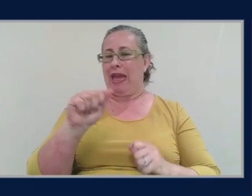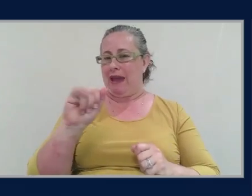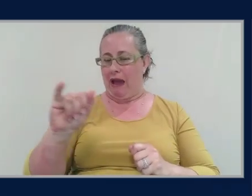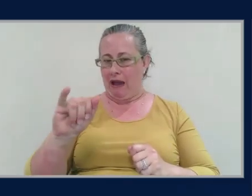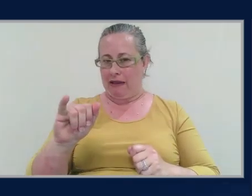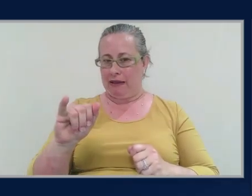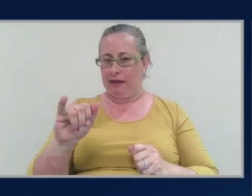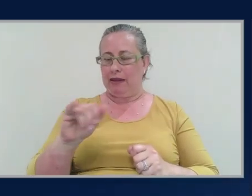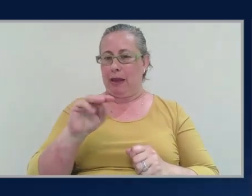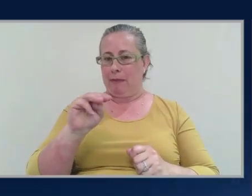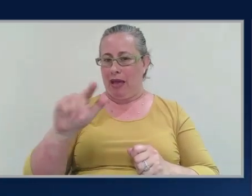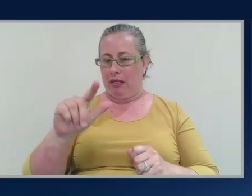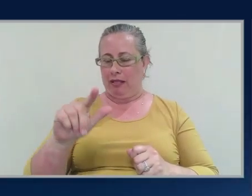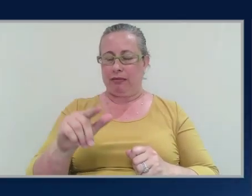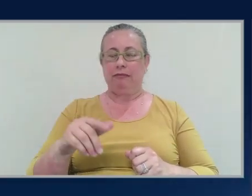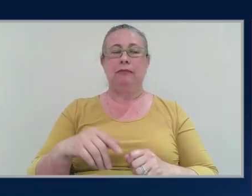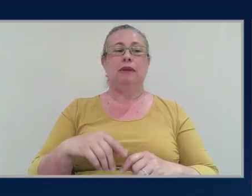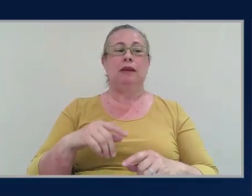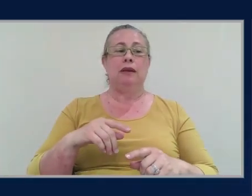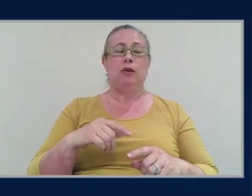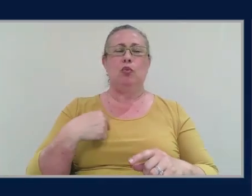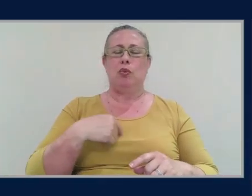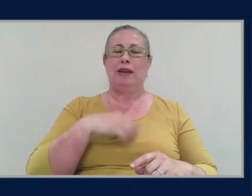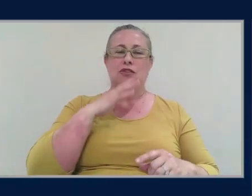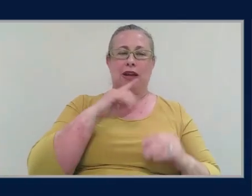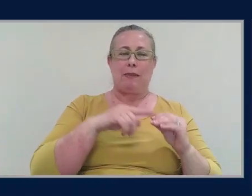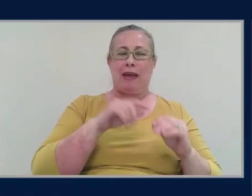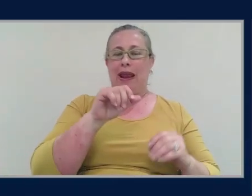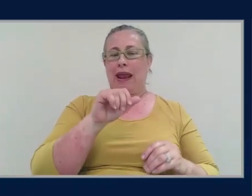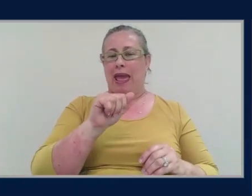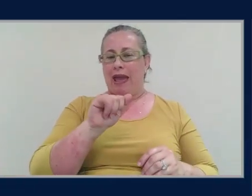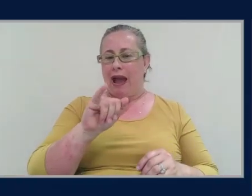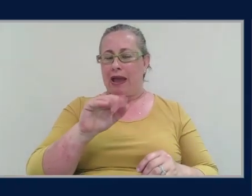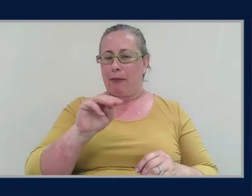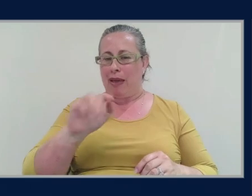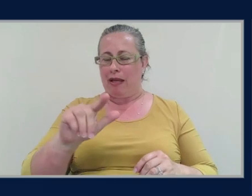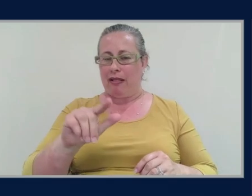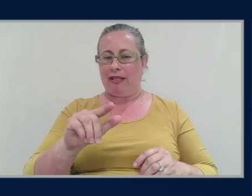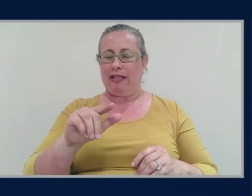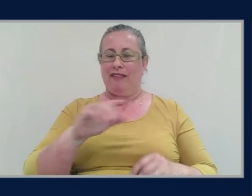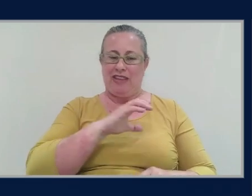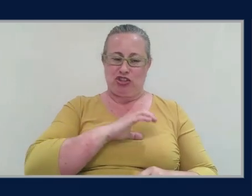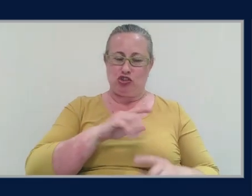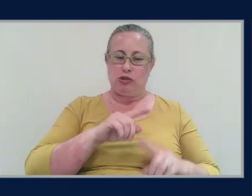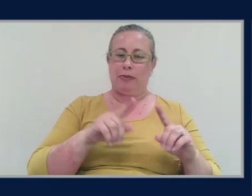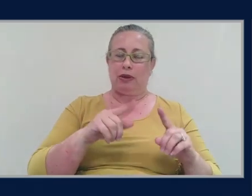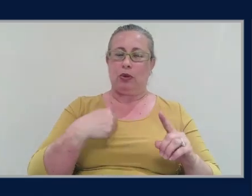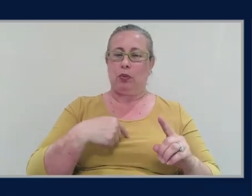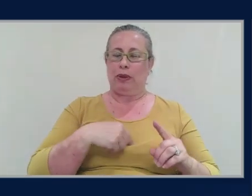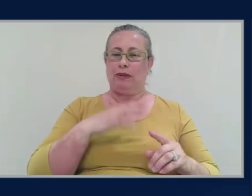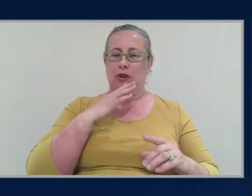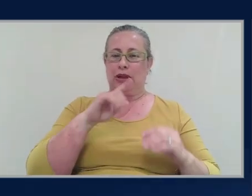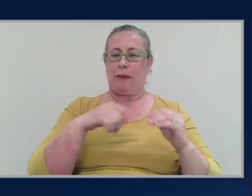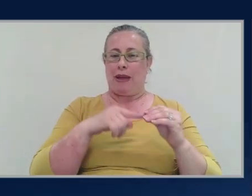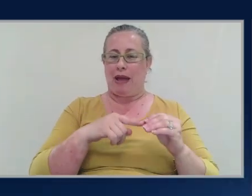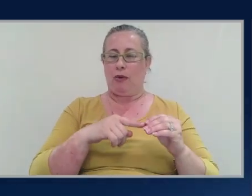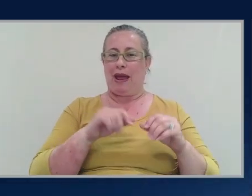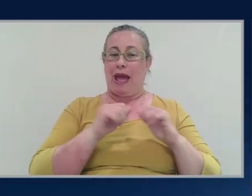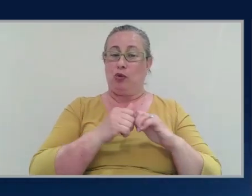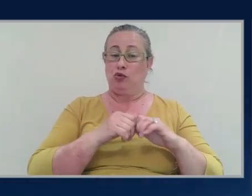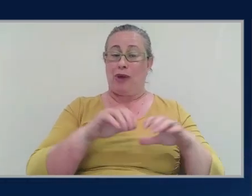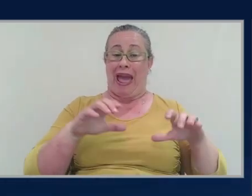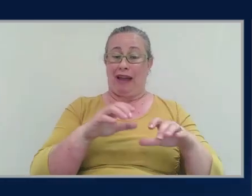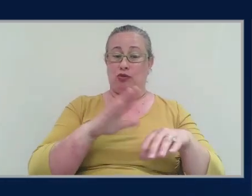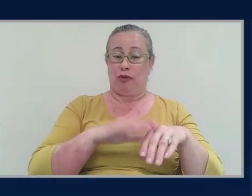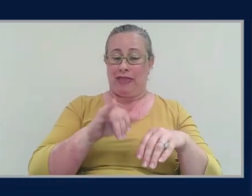But we talk a lot about just AI/ML features. But here, I think we have the opportunity to talk about how to act on that data that is